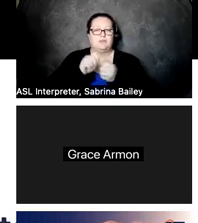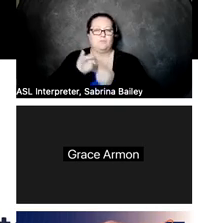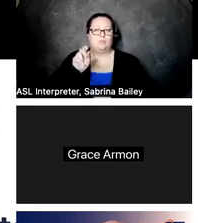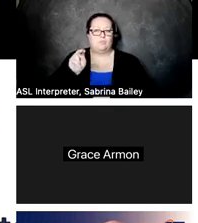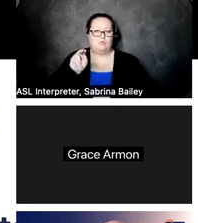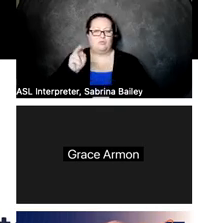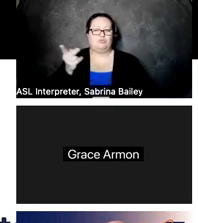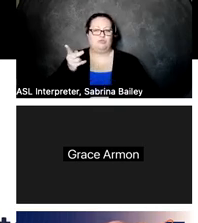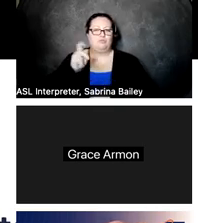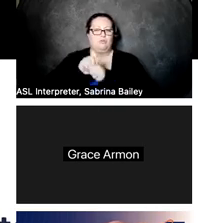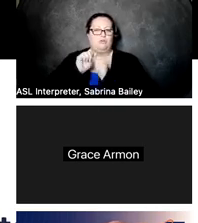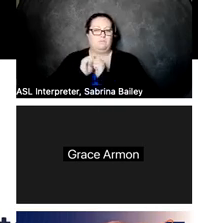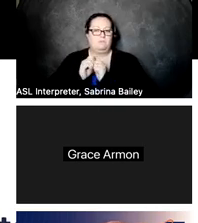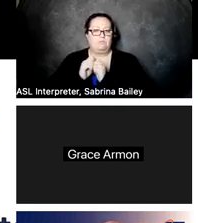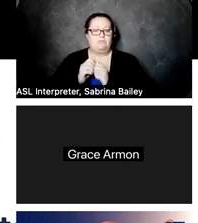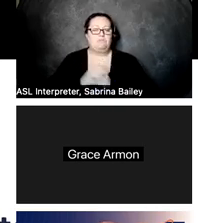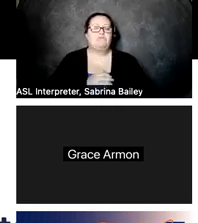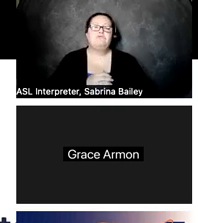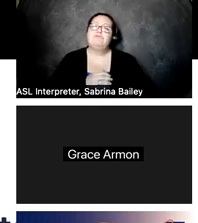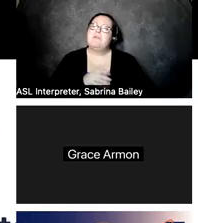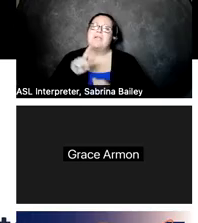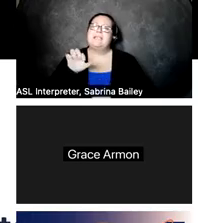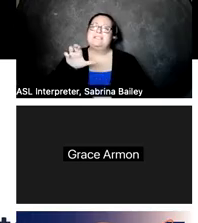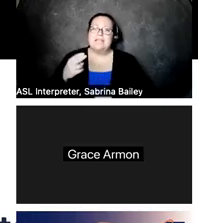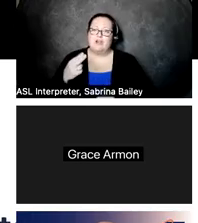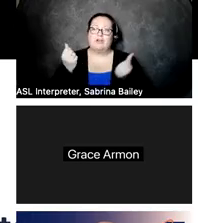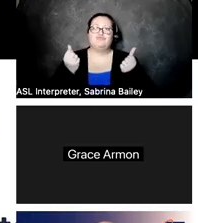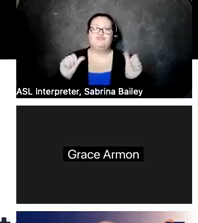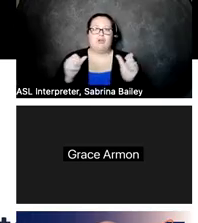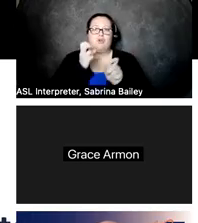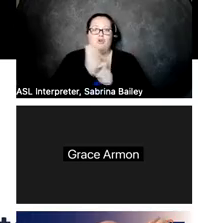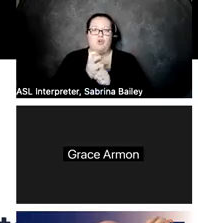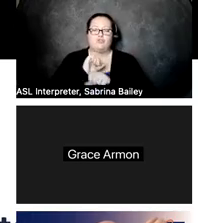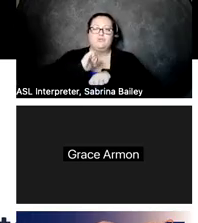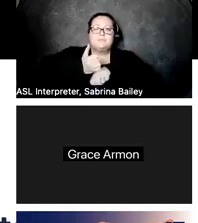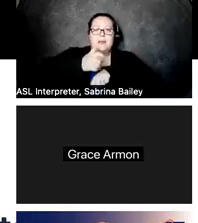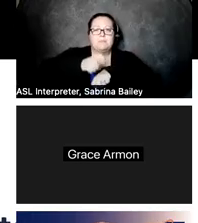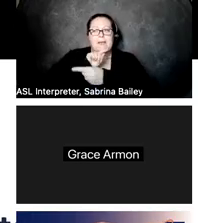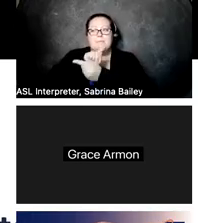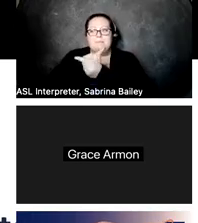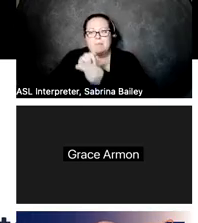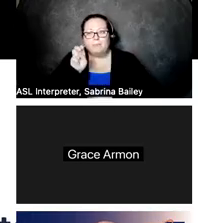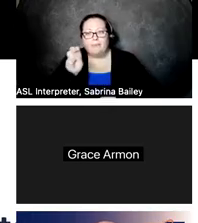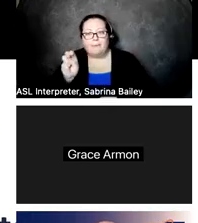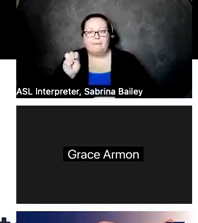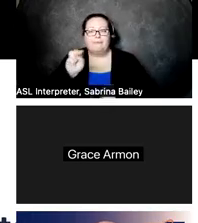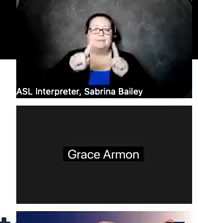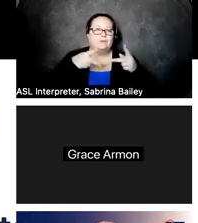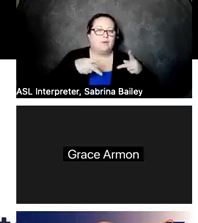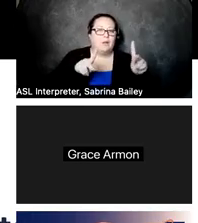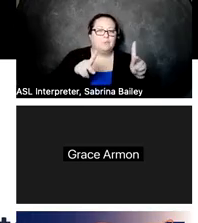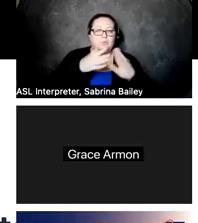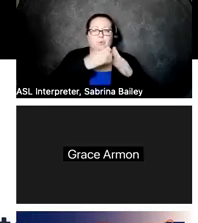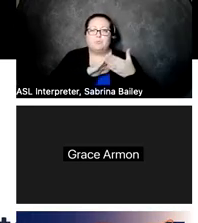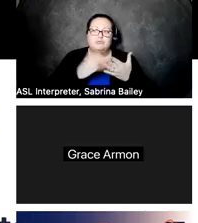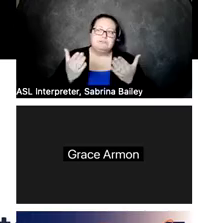him. And, Tara would try really, really hard to set up times to meet with Barton, to set up different opportunities in the community,